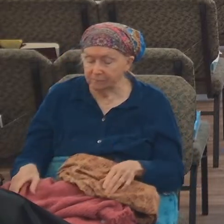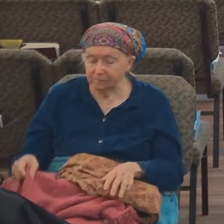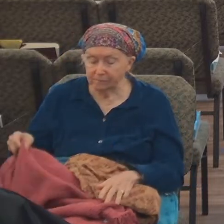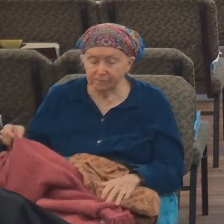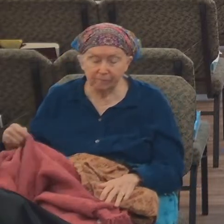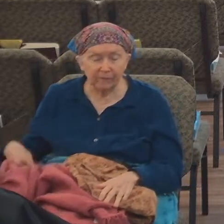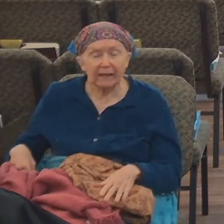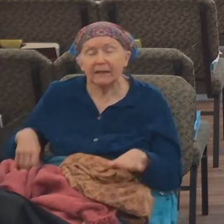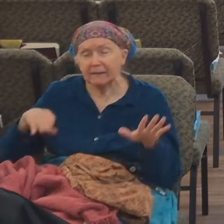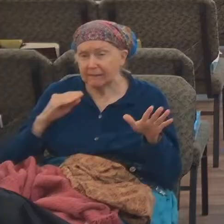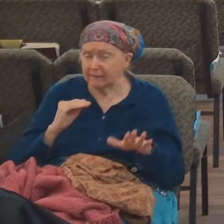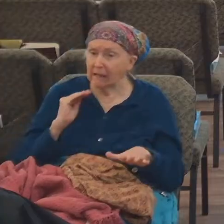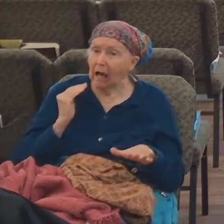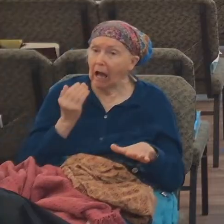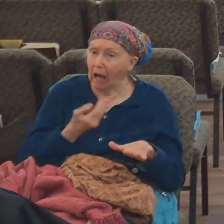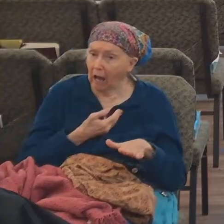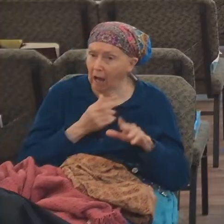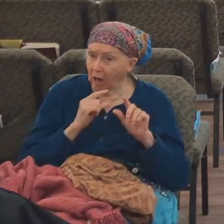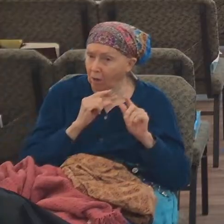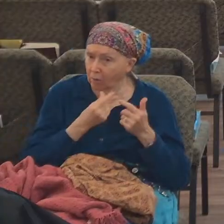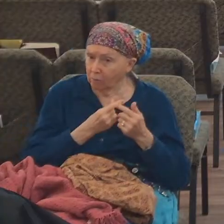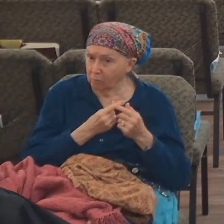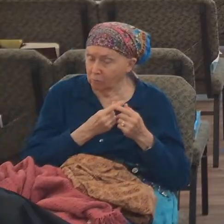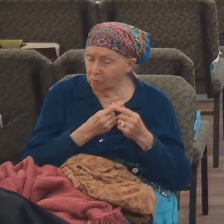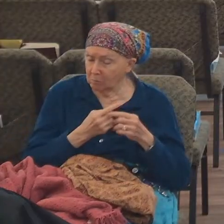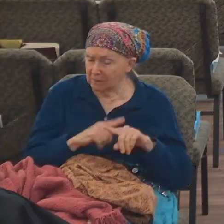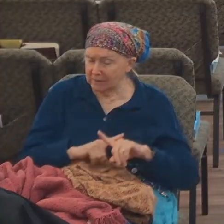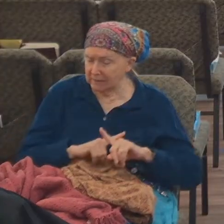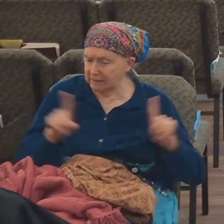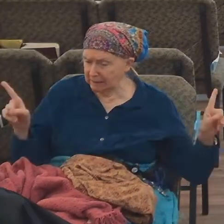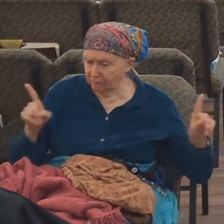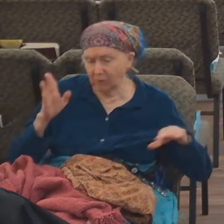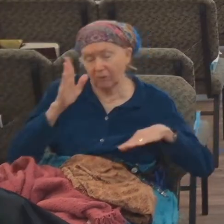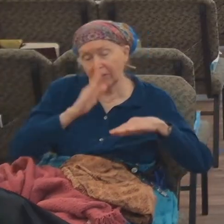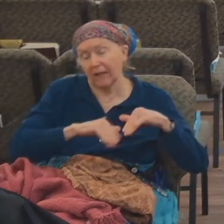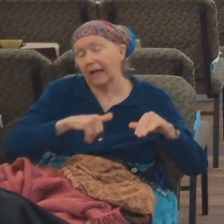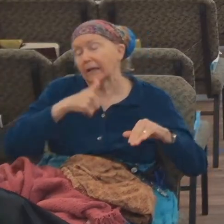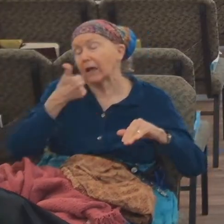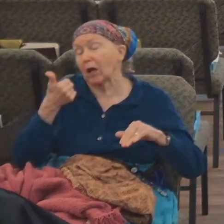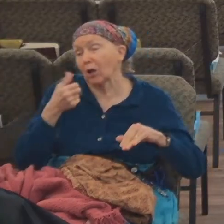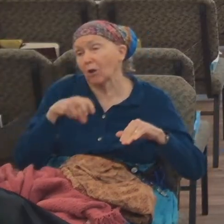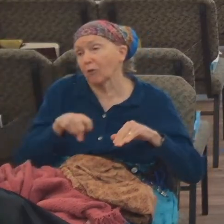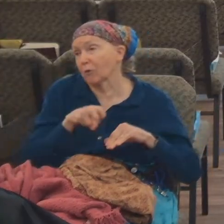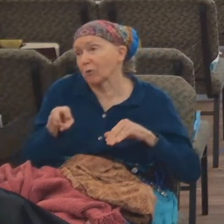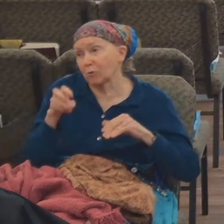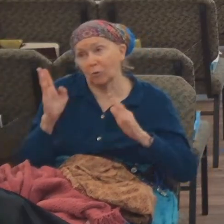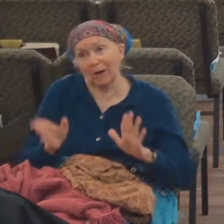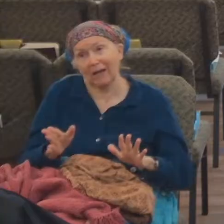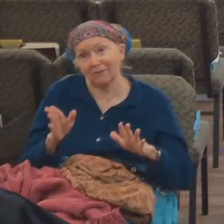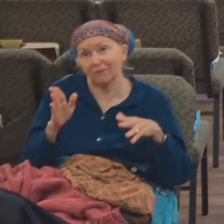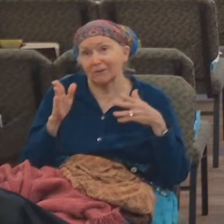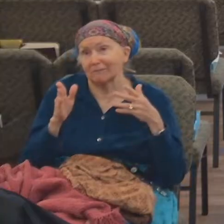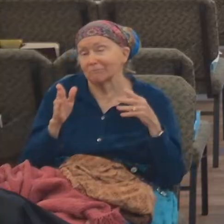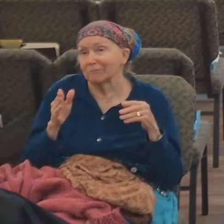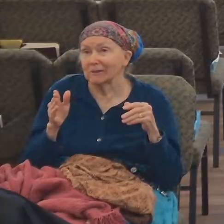apart from other, said, traveling, whatever, salesmen that would come